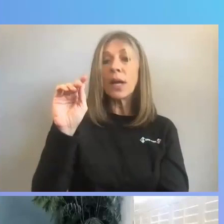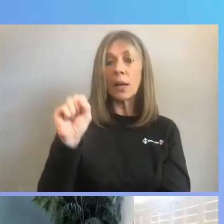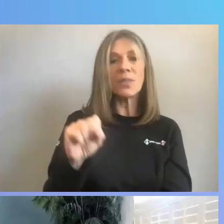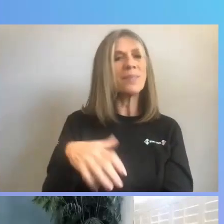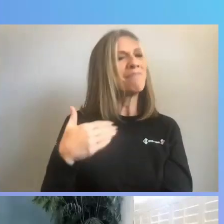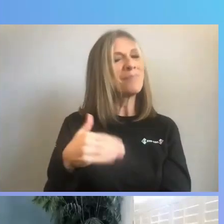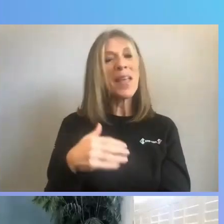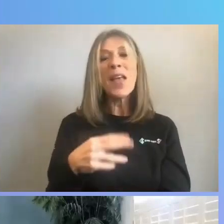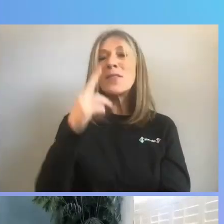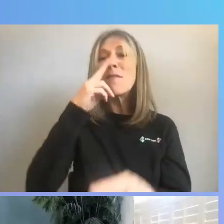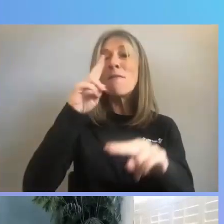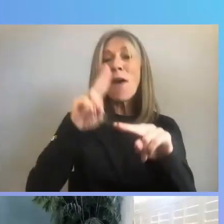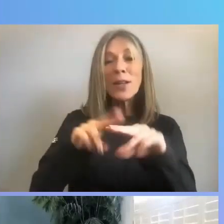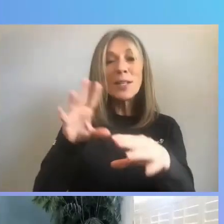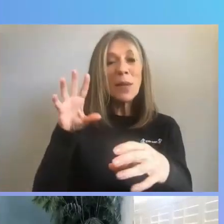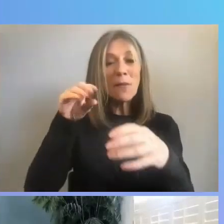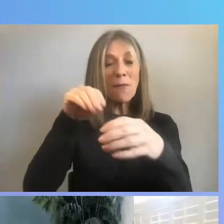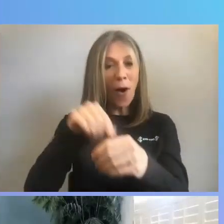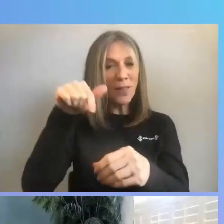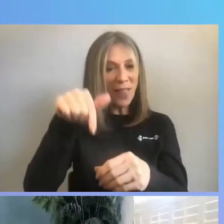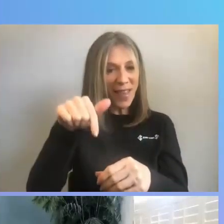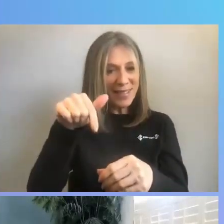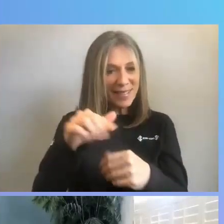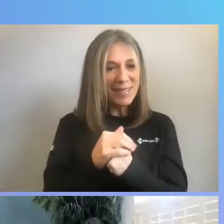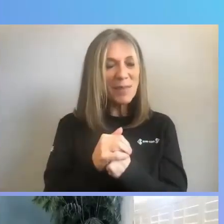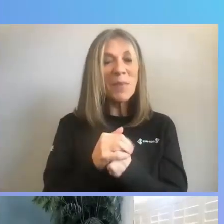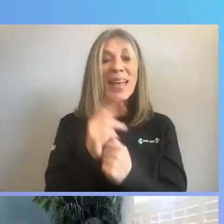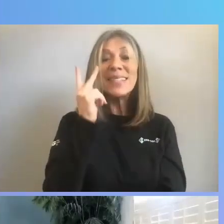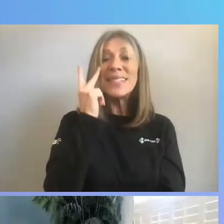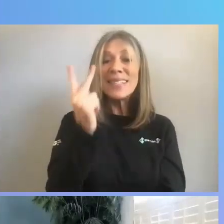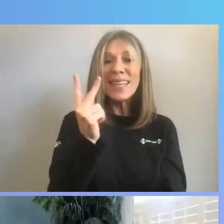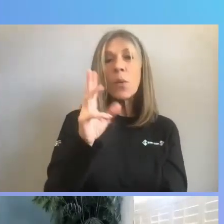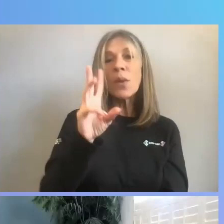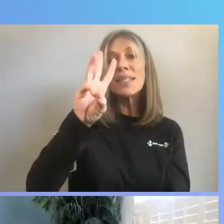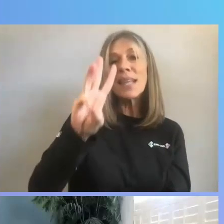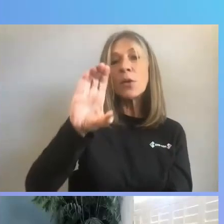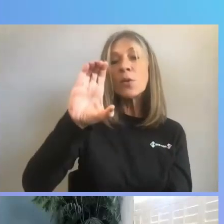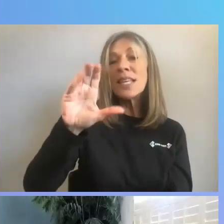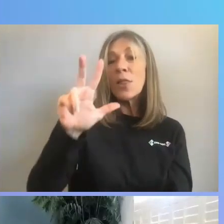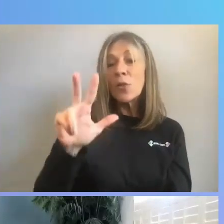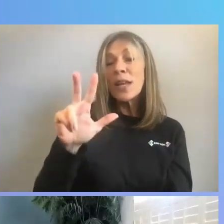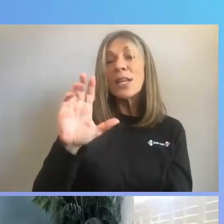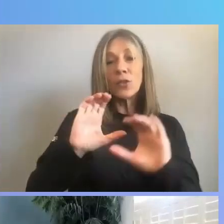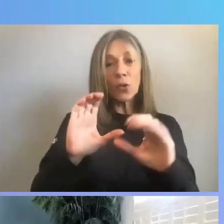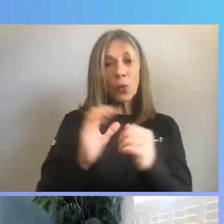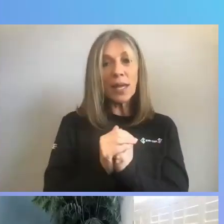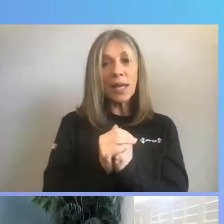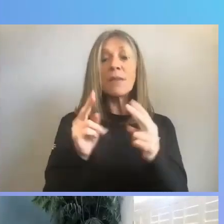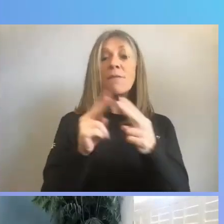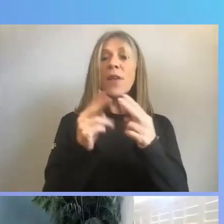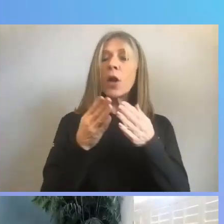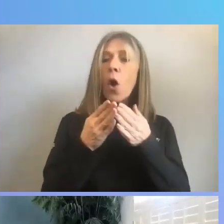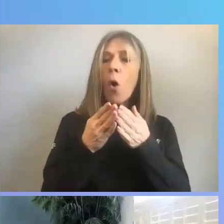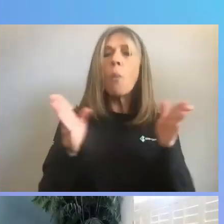fun to be involved at this stage and see what the W3C is doing. It's a very open,